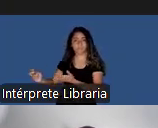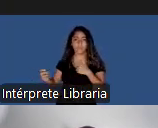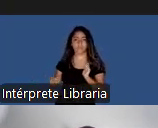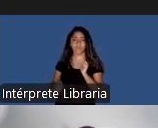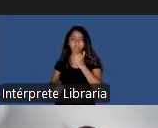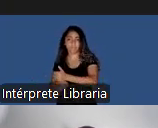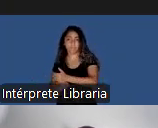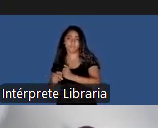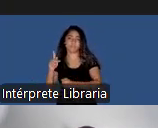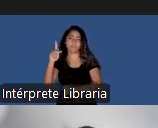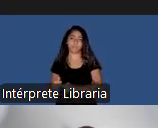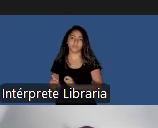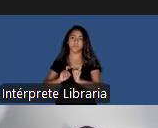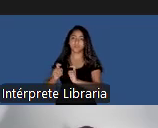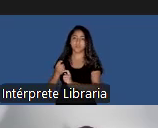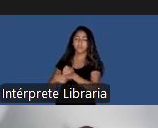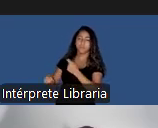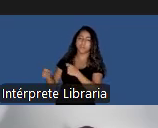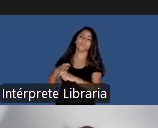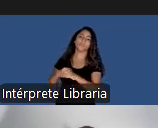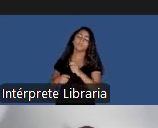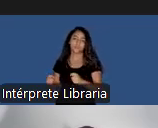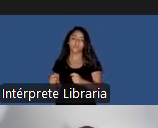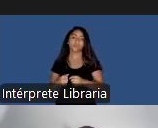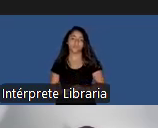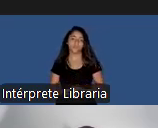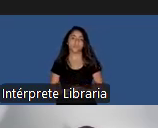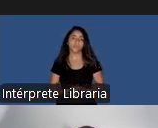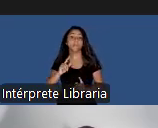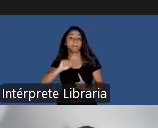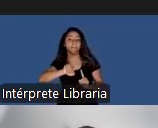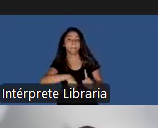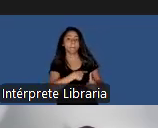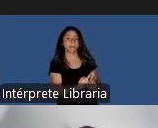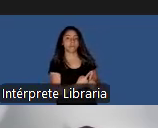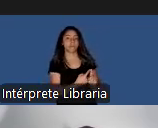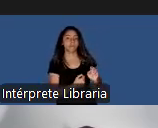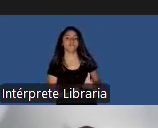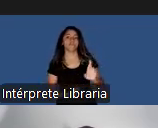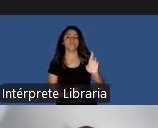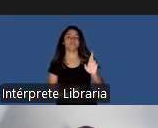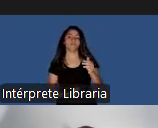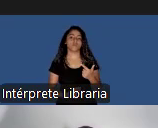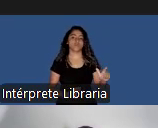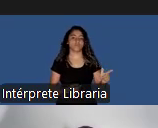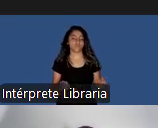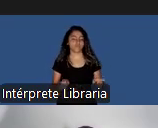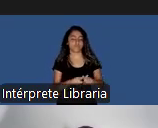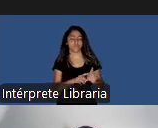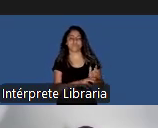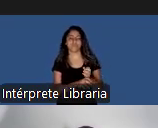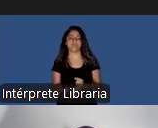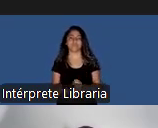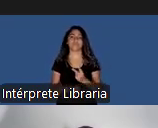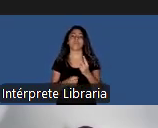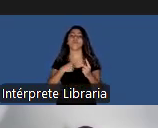I'm the president or chairman of the board because he resigned. But I'm also in an executive